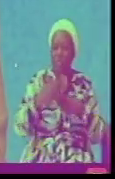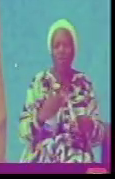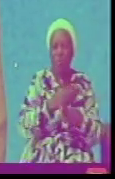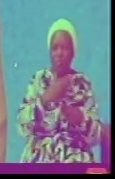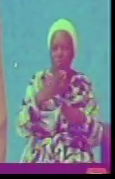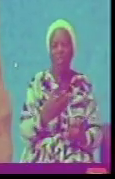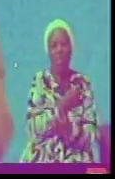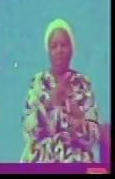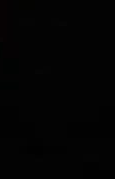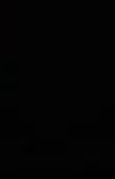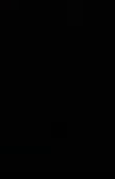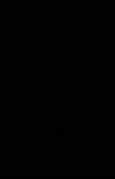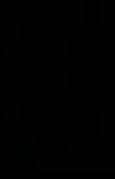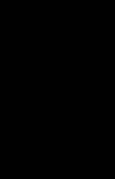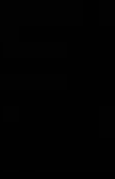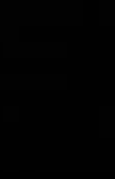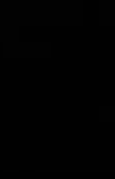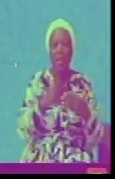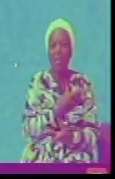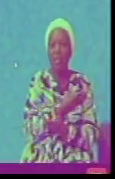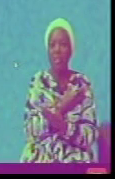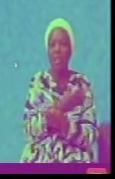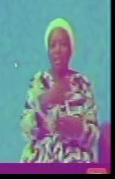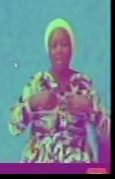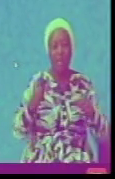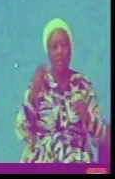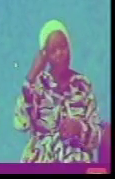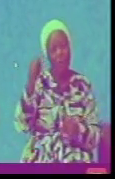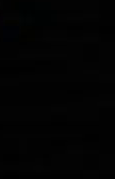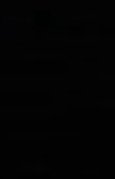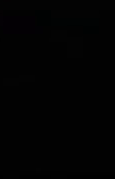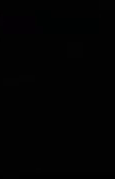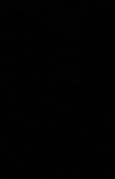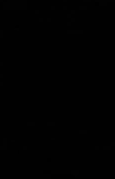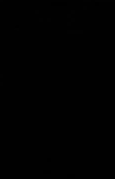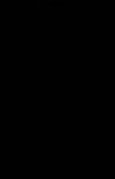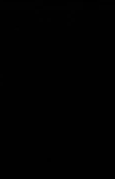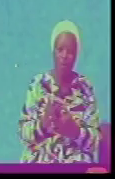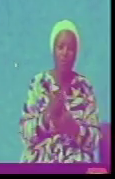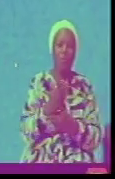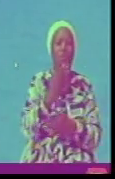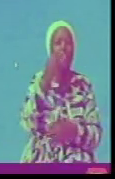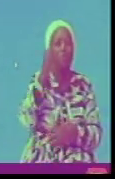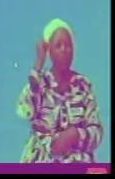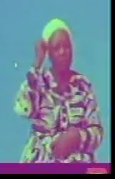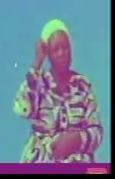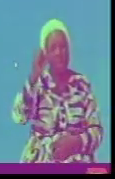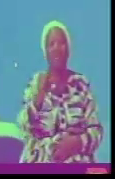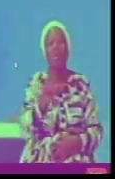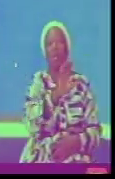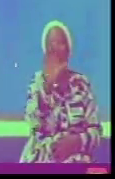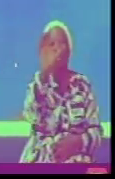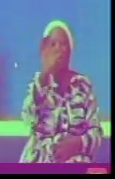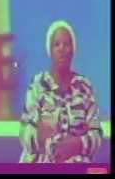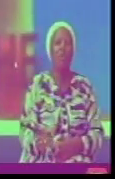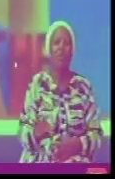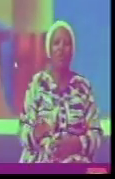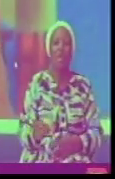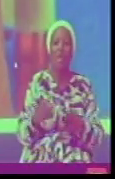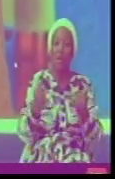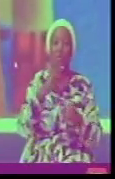Healing for you physically, healing, redemption, and total recovery for